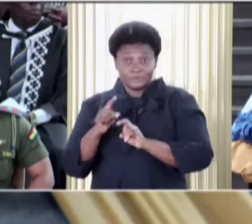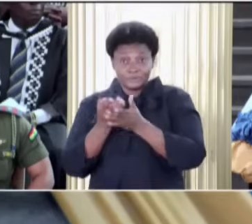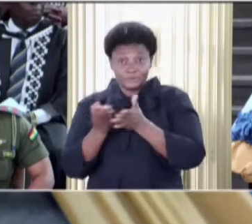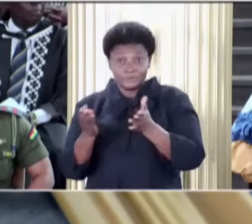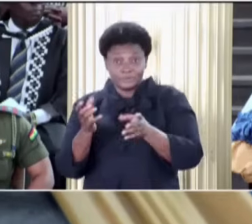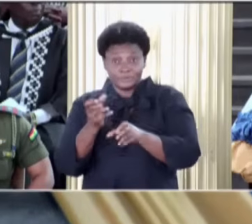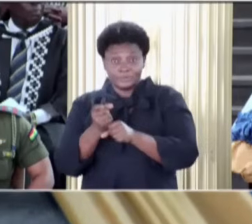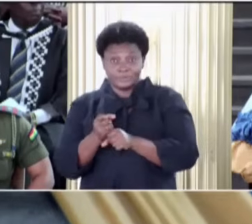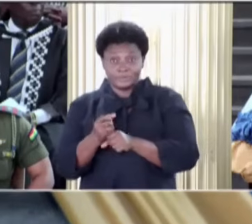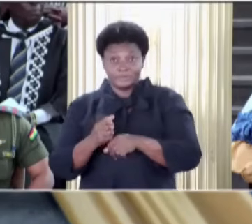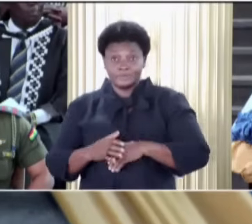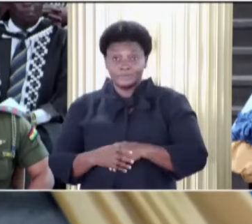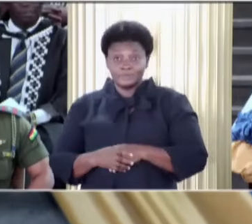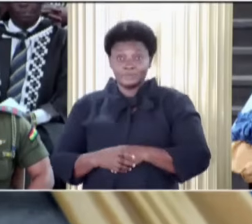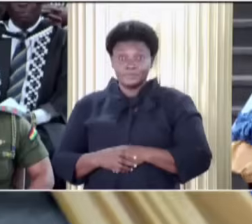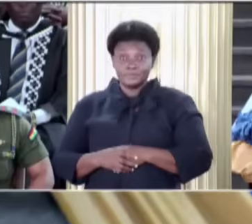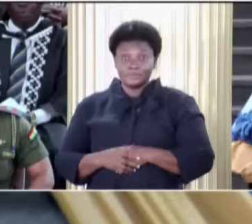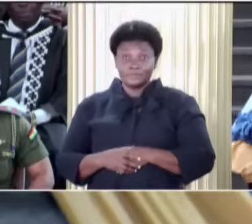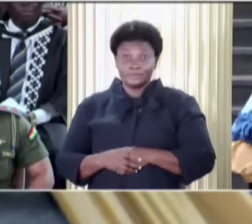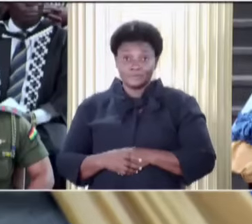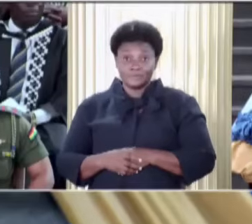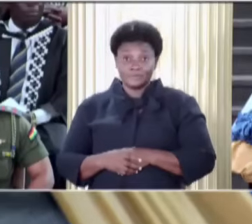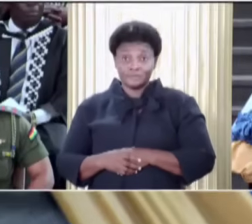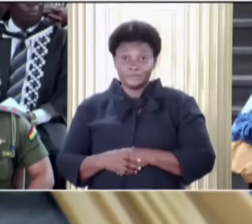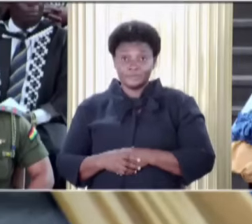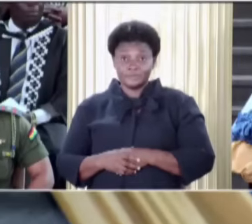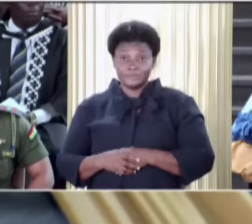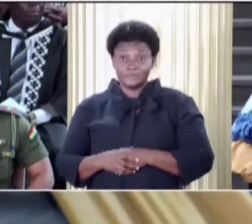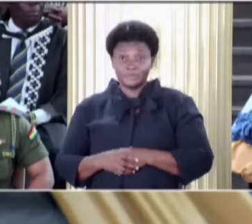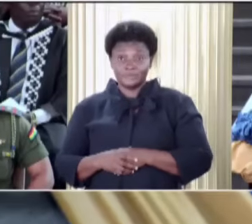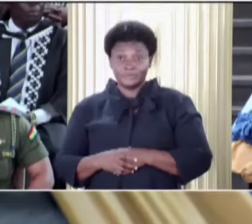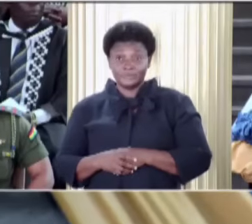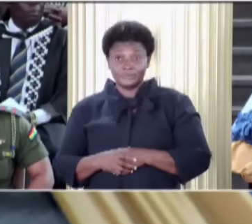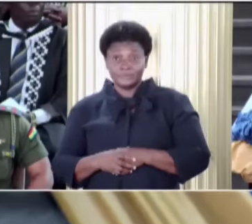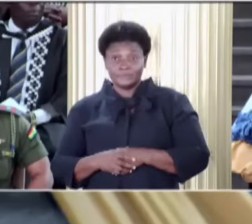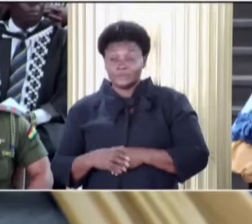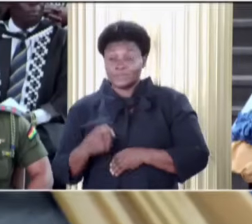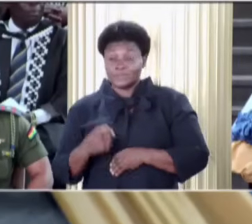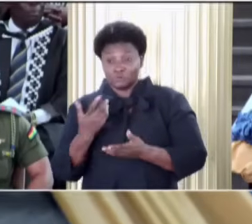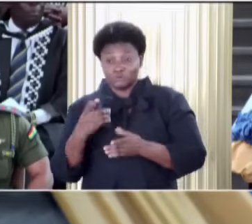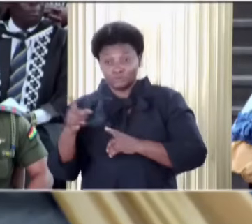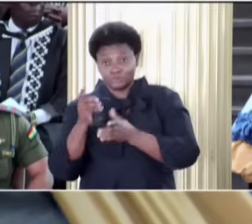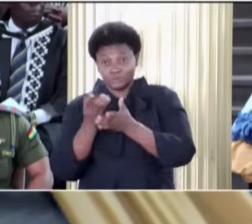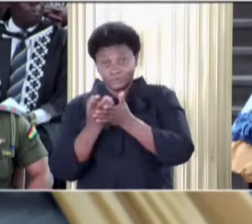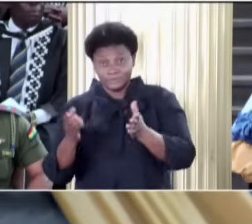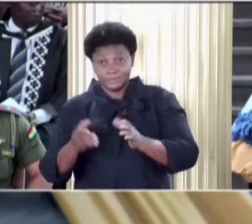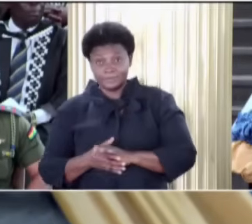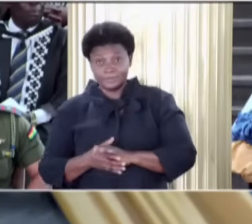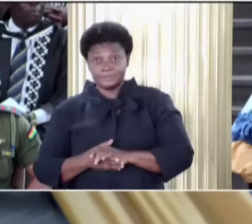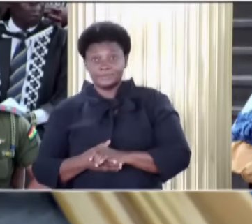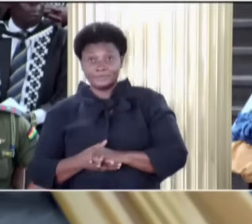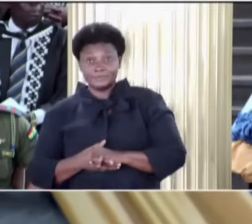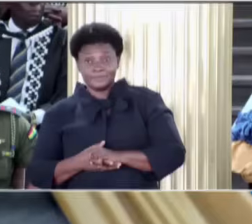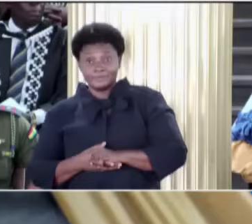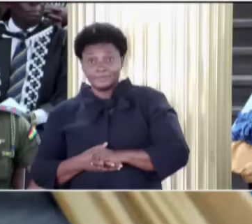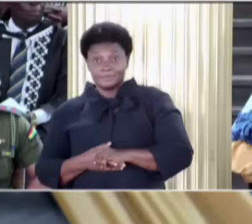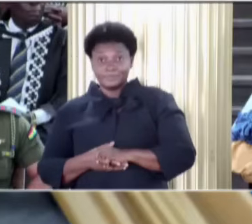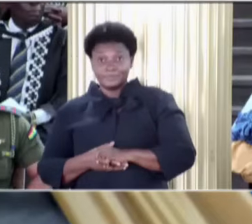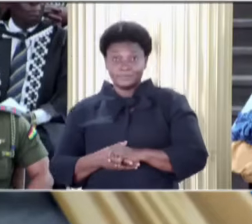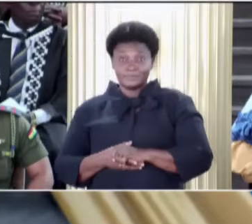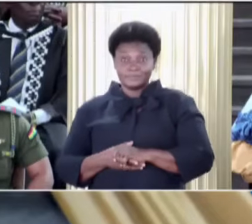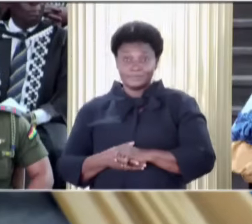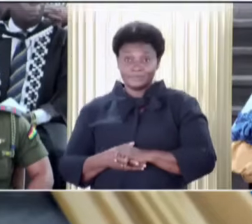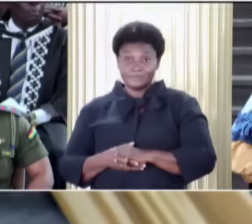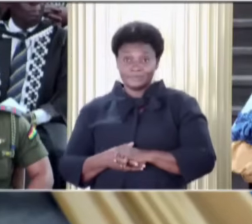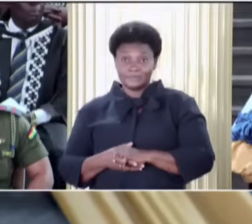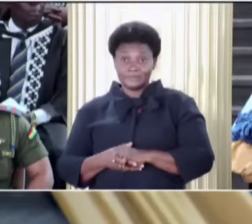So I need you, don't clap today because you are told to do so. You understand? When you're asked to clap, don't